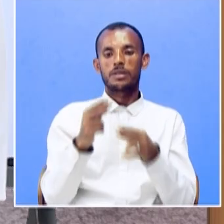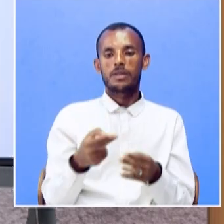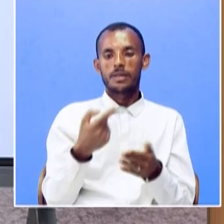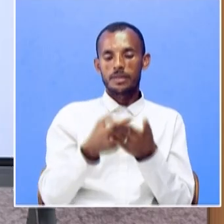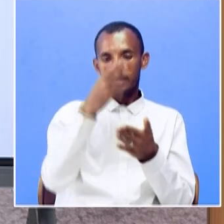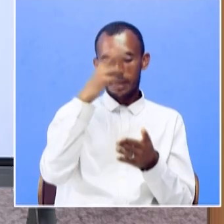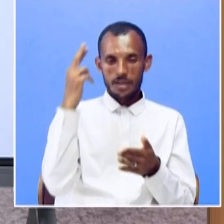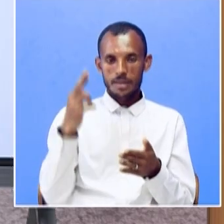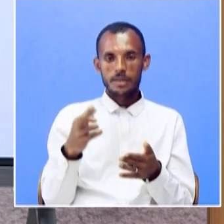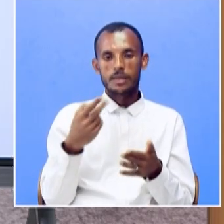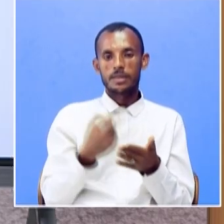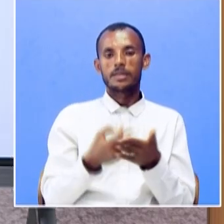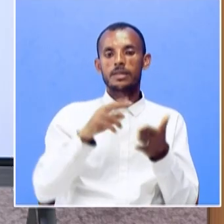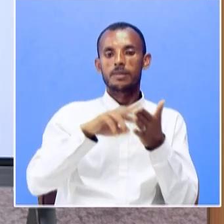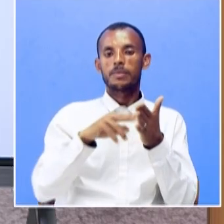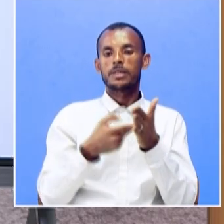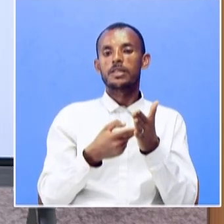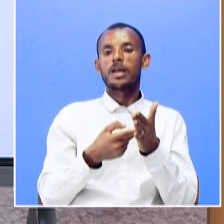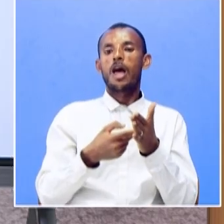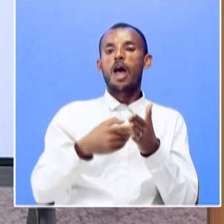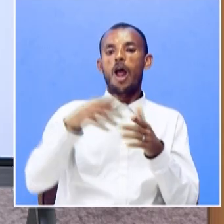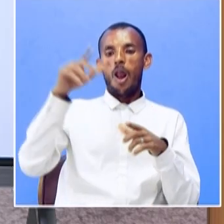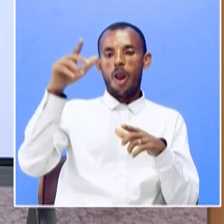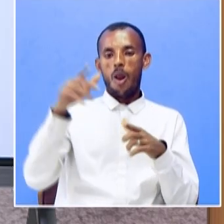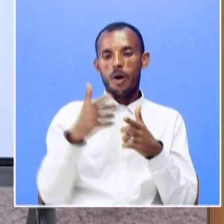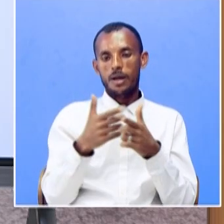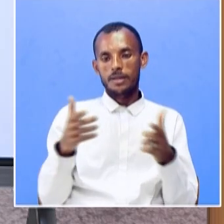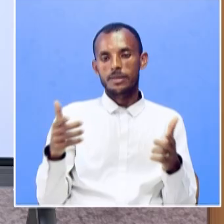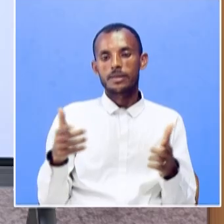case. So this means this is the longest diagonal bisect